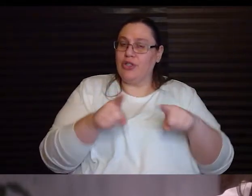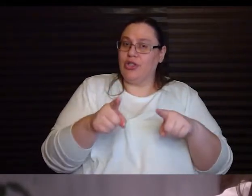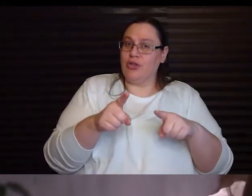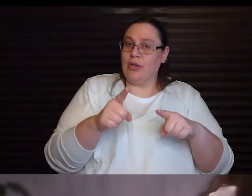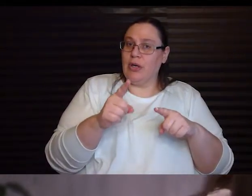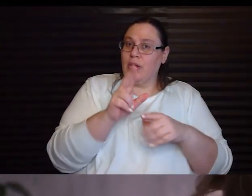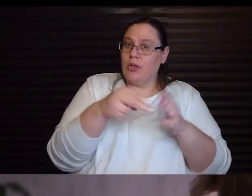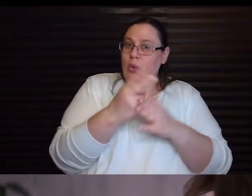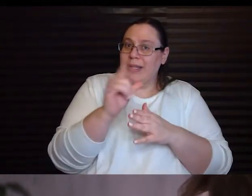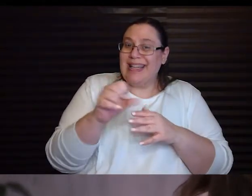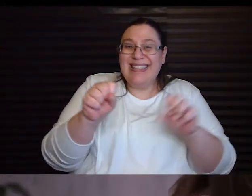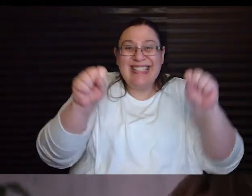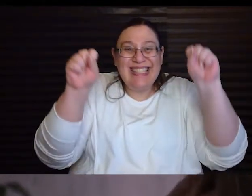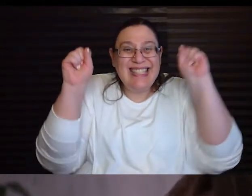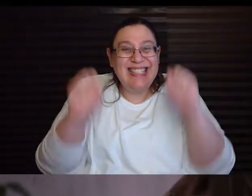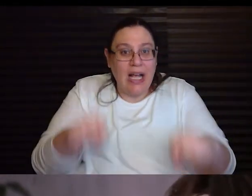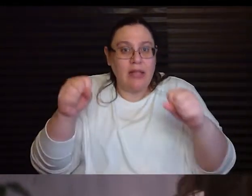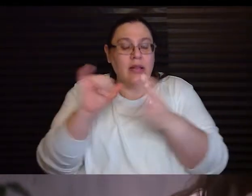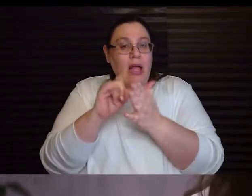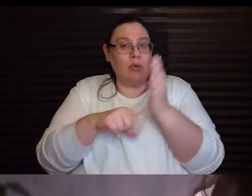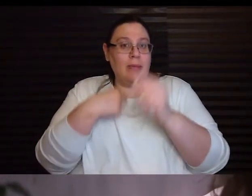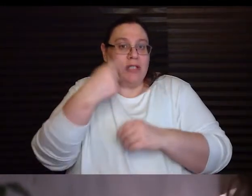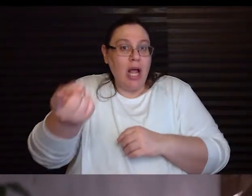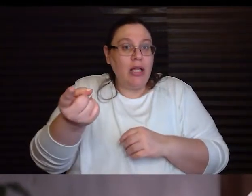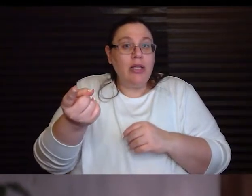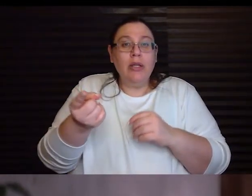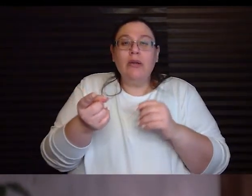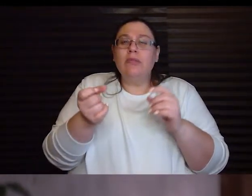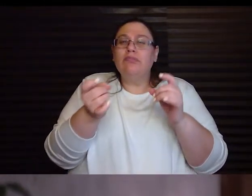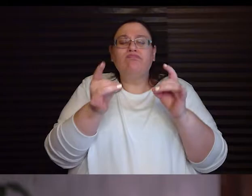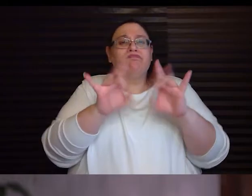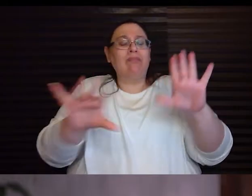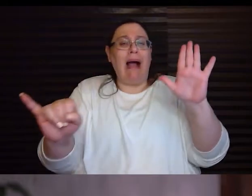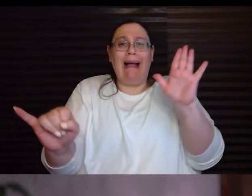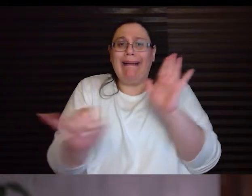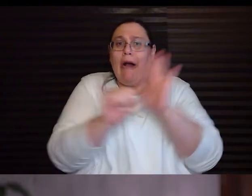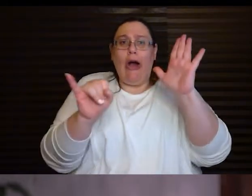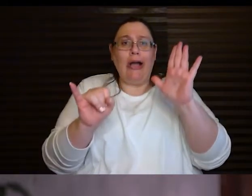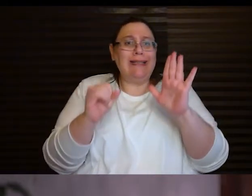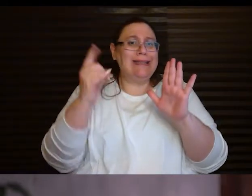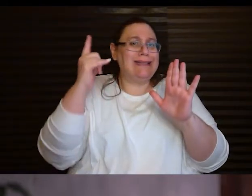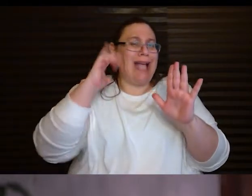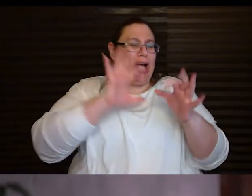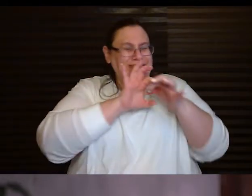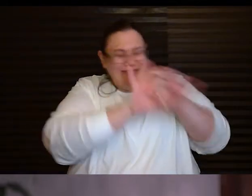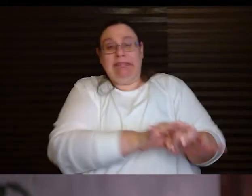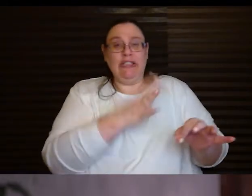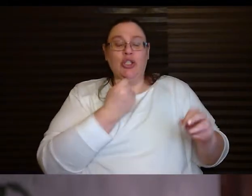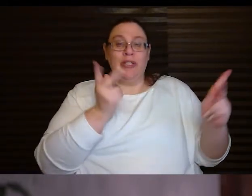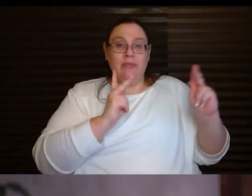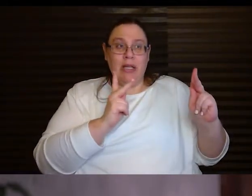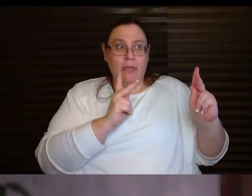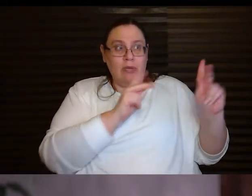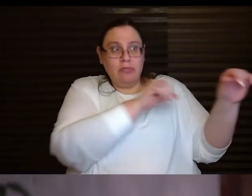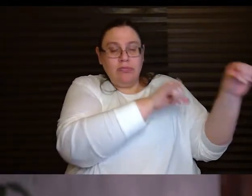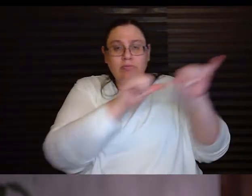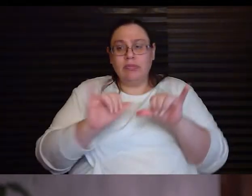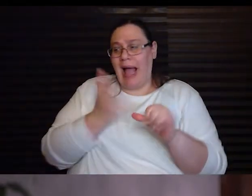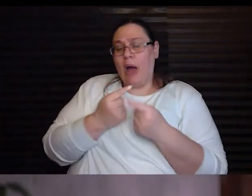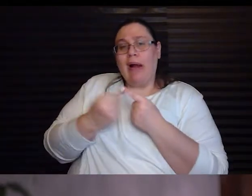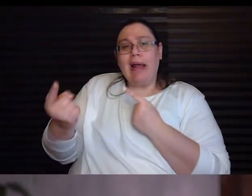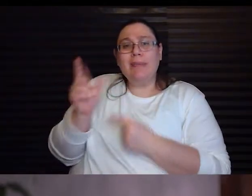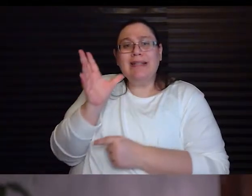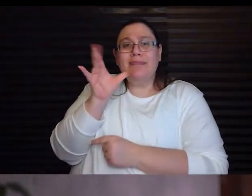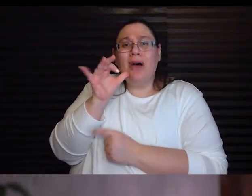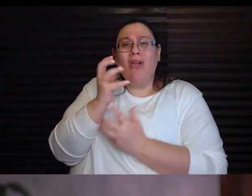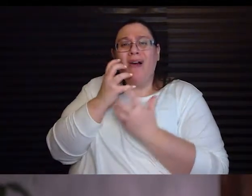holy days. Yes, this is what I'm saying to you. The most iconic Jewish sound is an echo of our